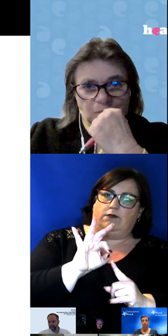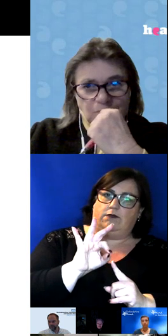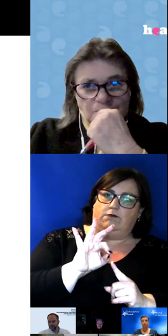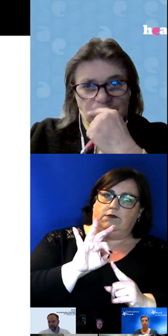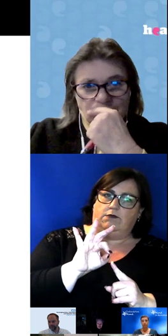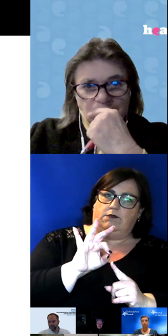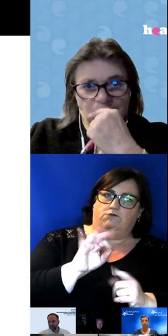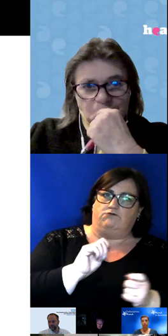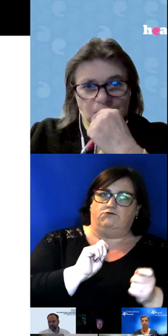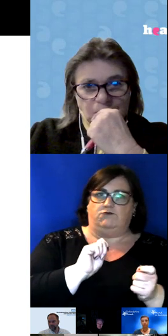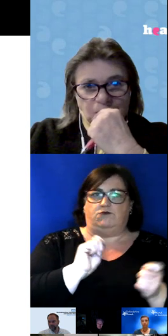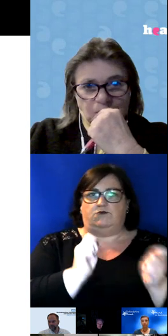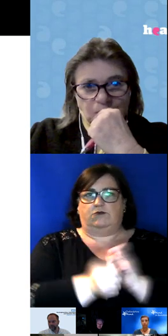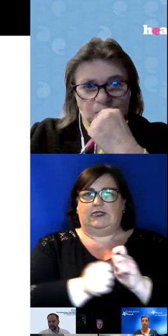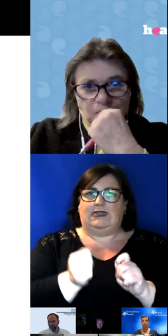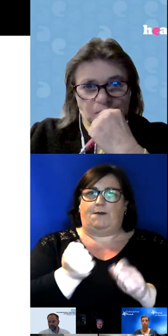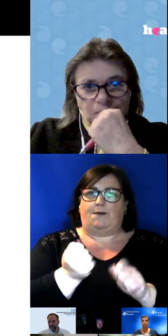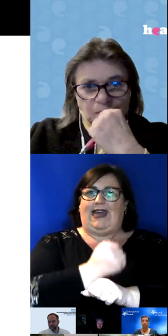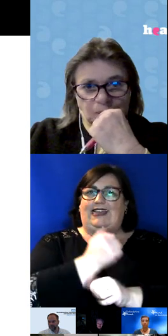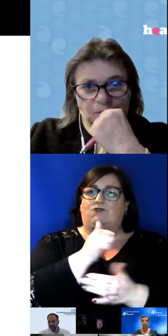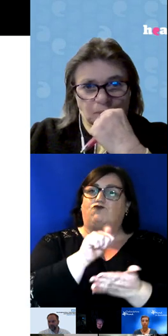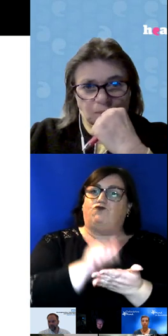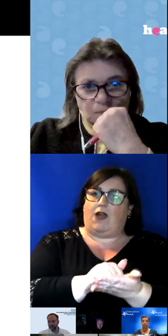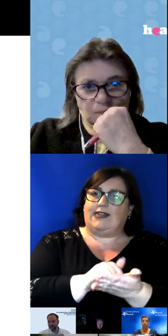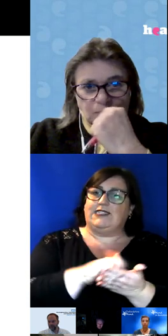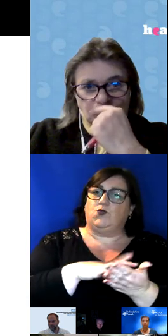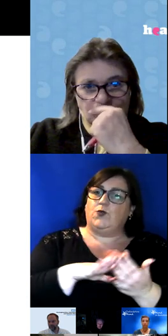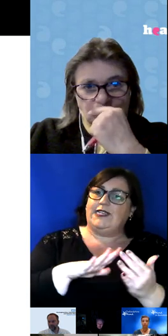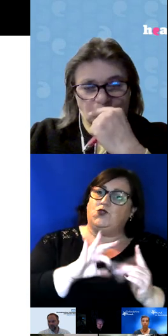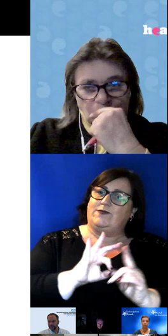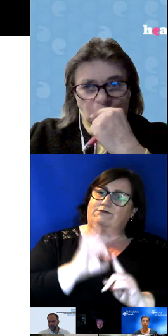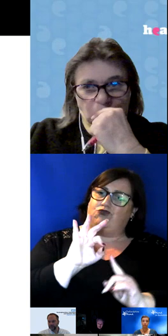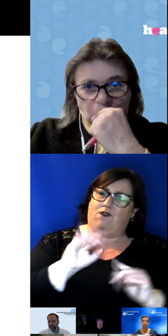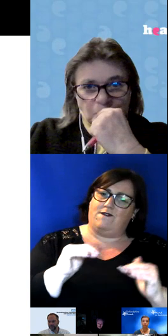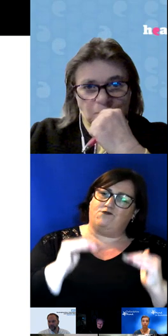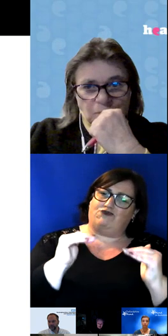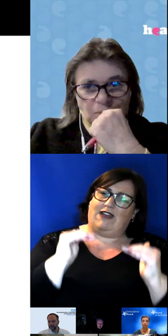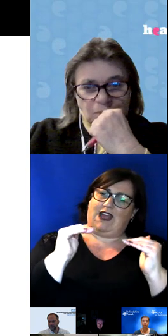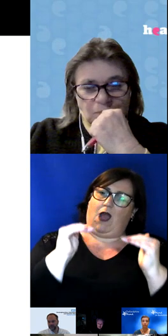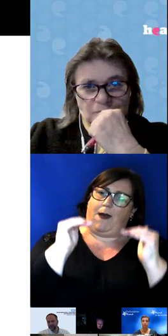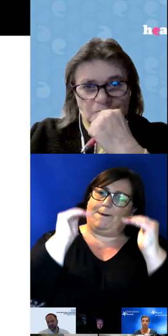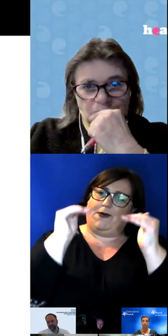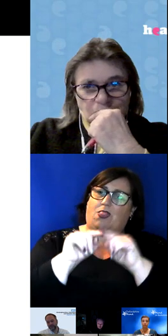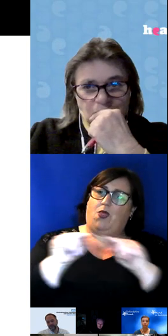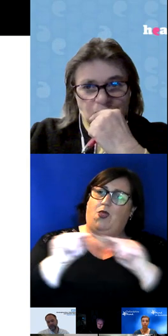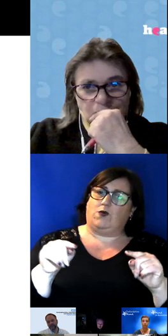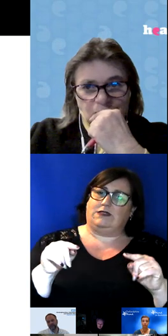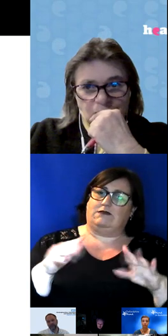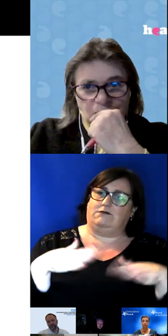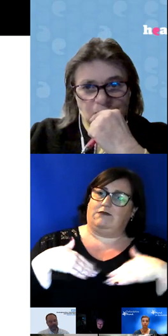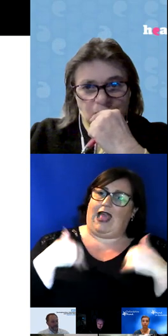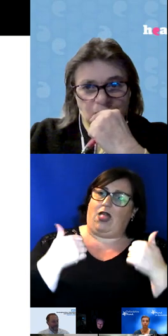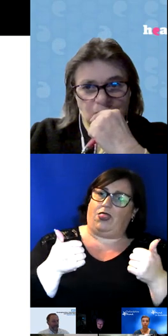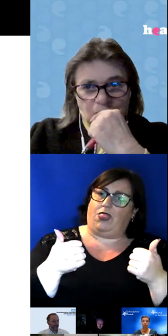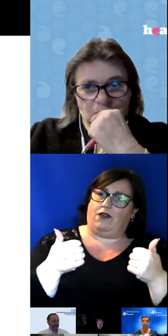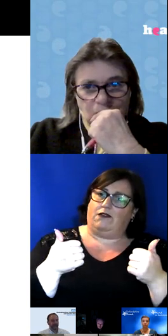make sure that we bring people's standard of health up to some sensible norm and reduce inequalities,